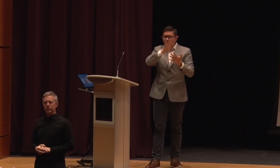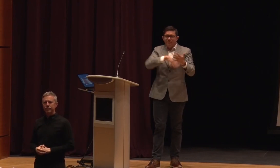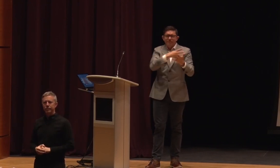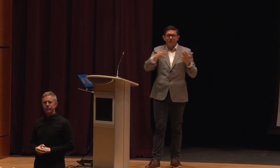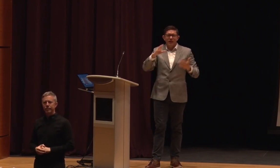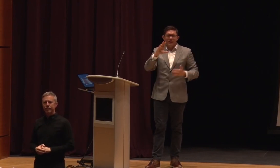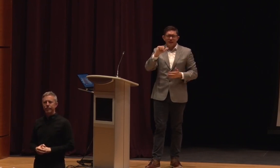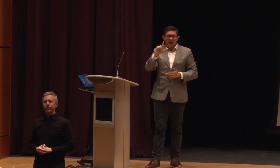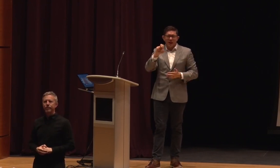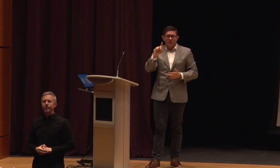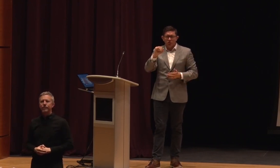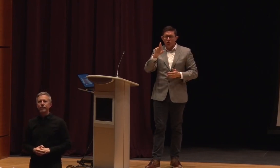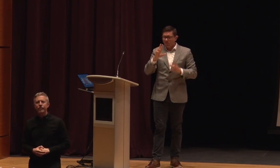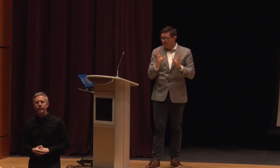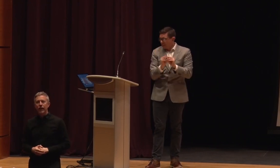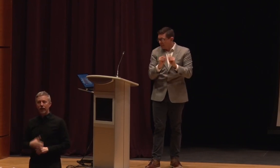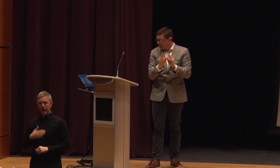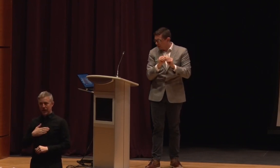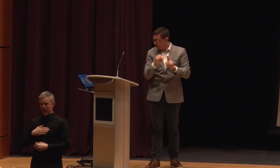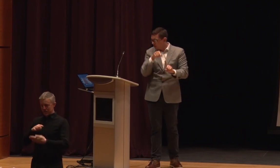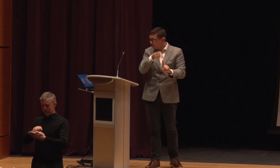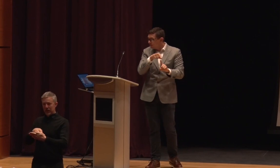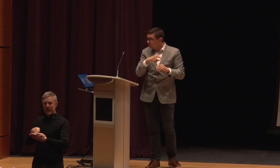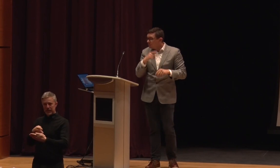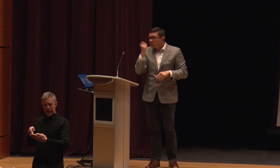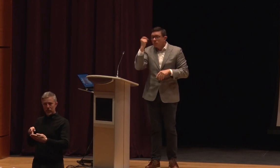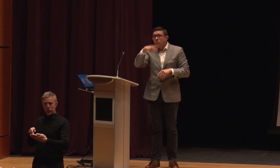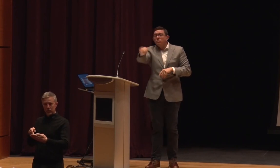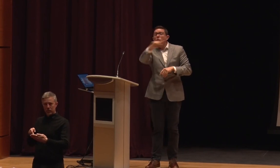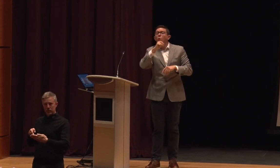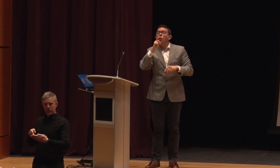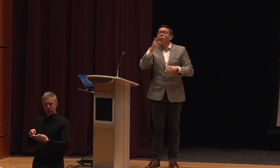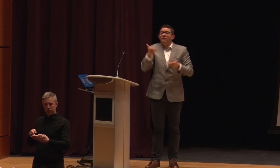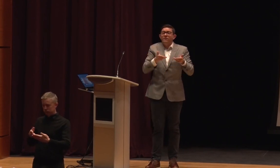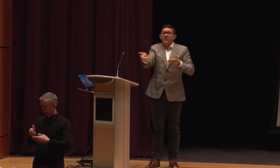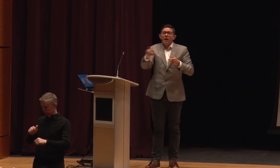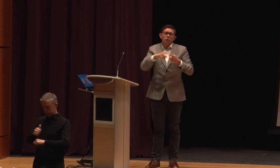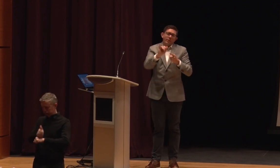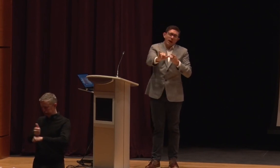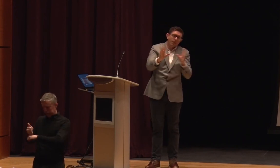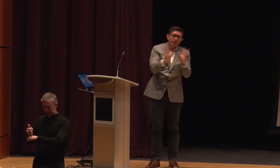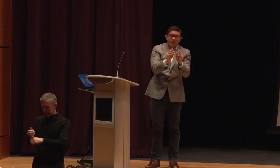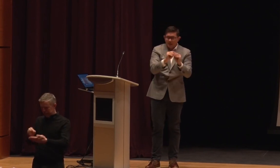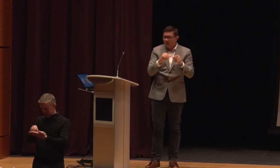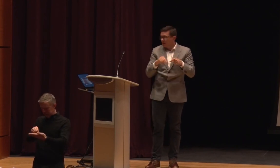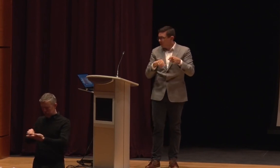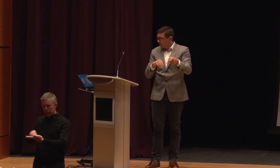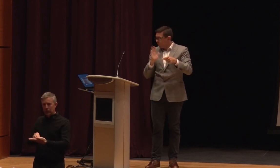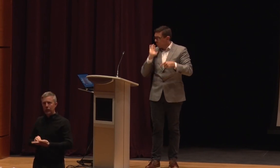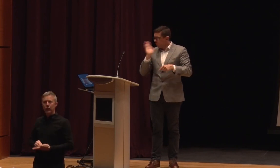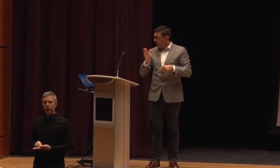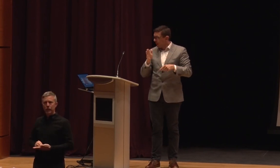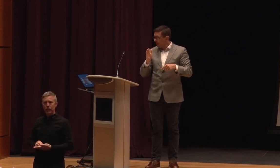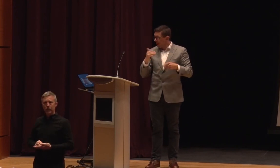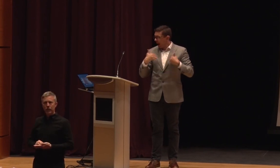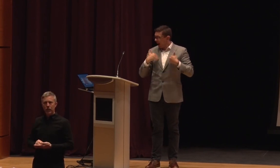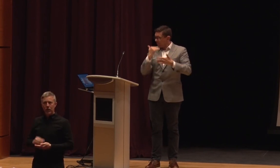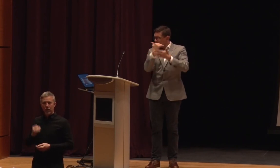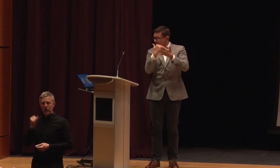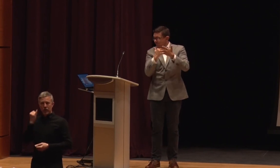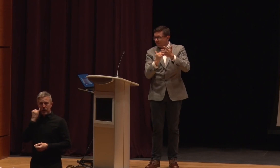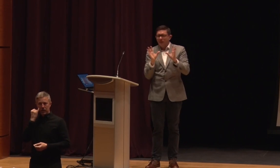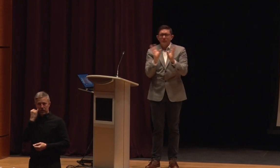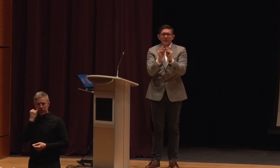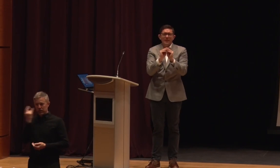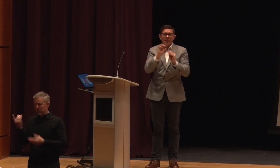I set reminders of my schedule in my calendar for meetings as well, for whoever invited me to that meeting, so